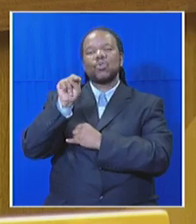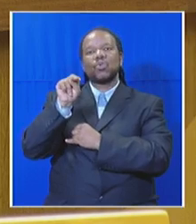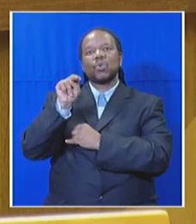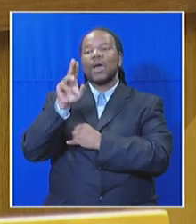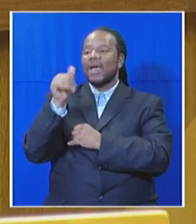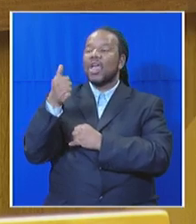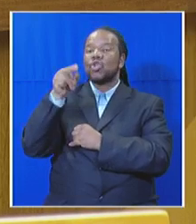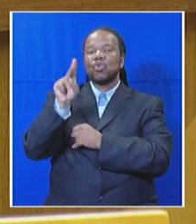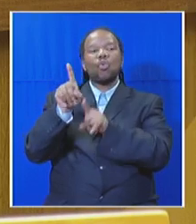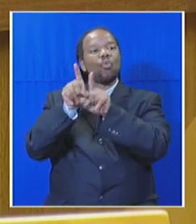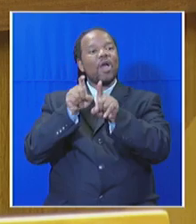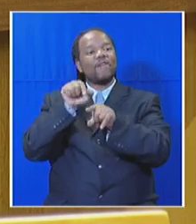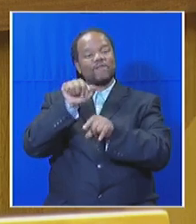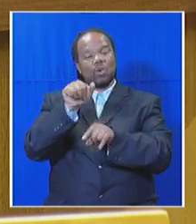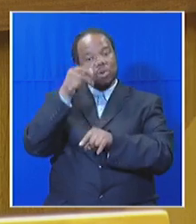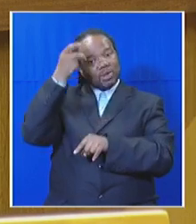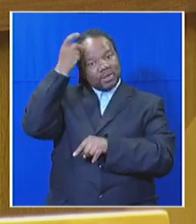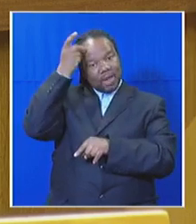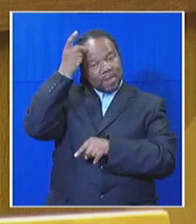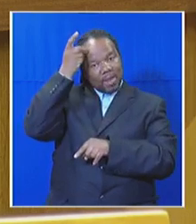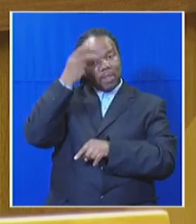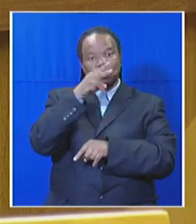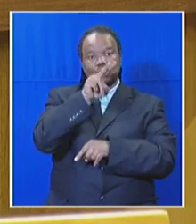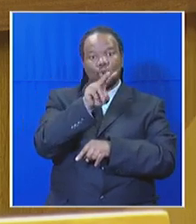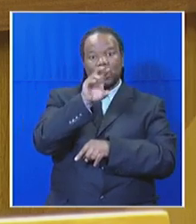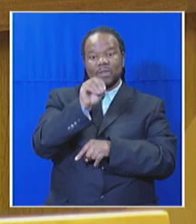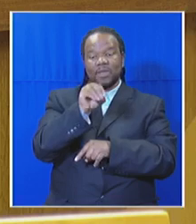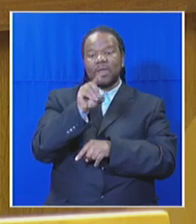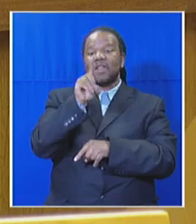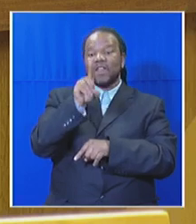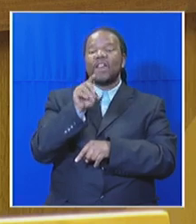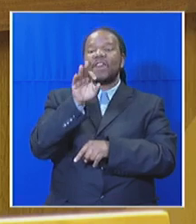Summit in 2013.